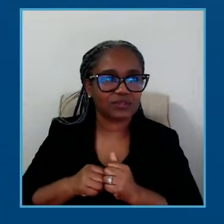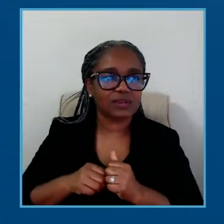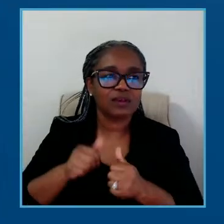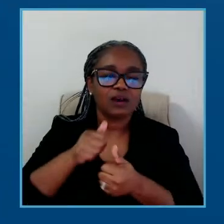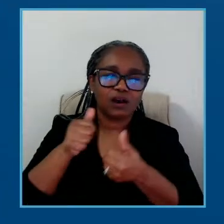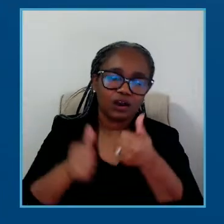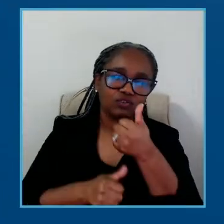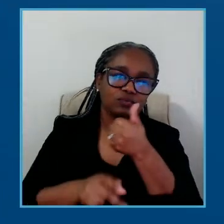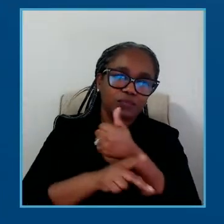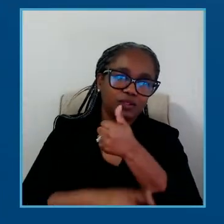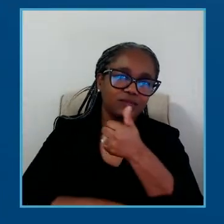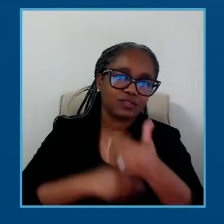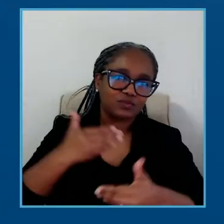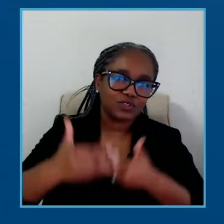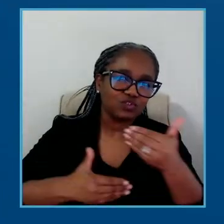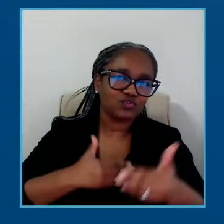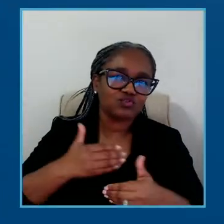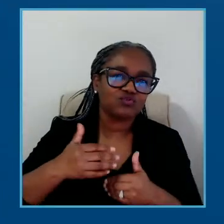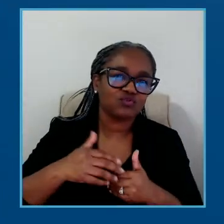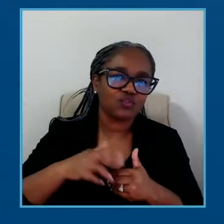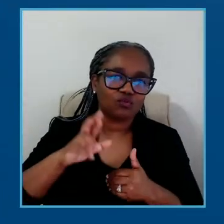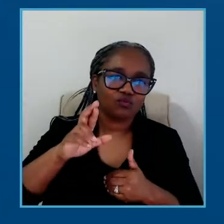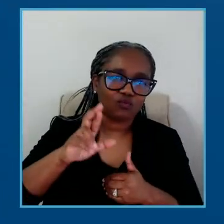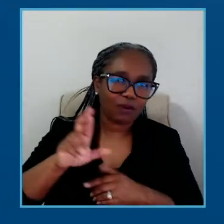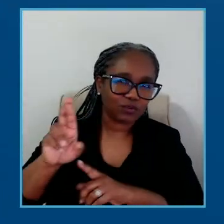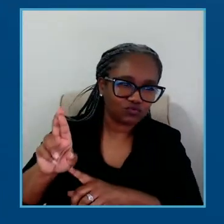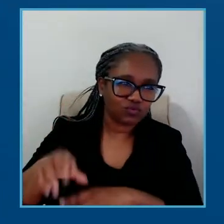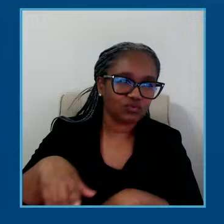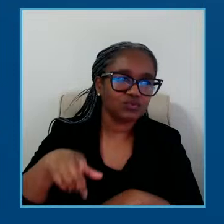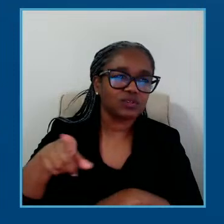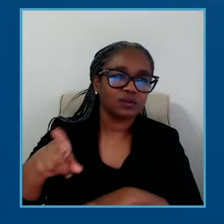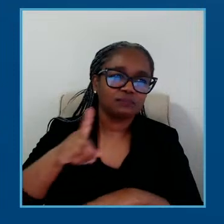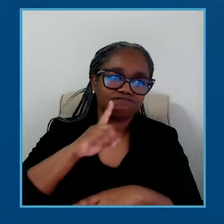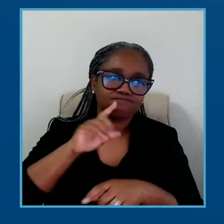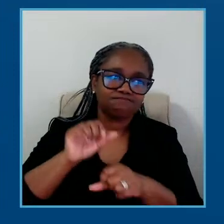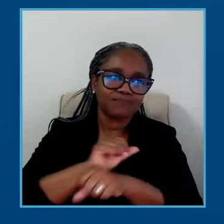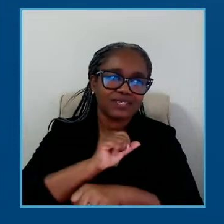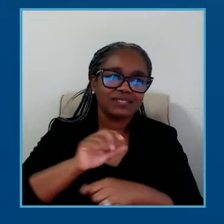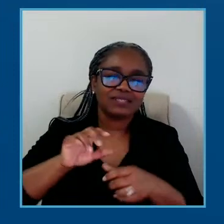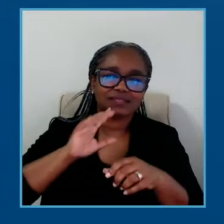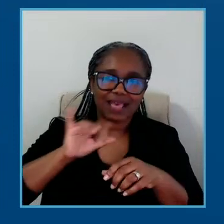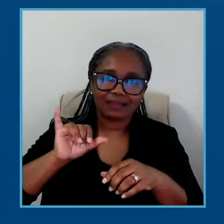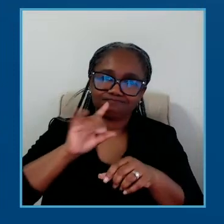that it's not too late to raise an objection to the validity of the elections.